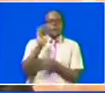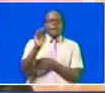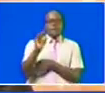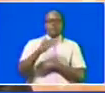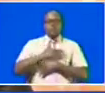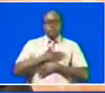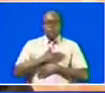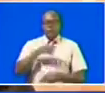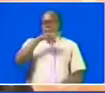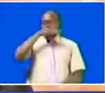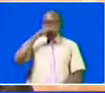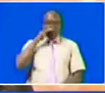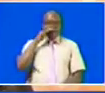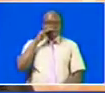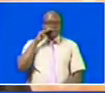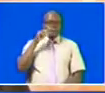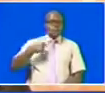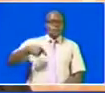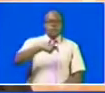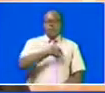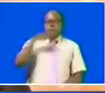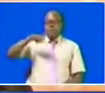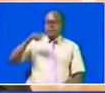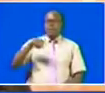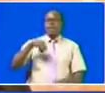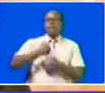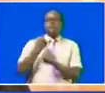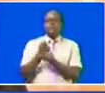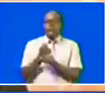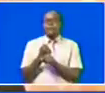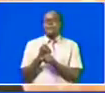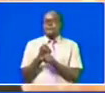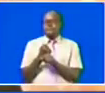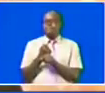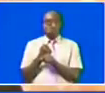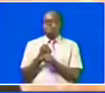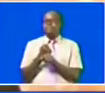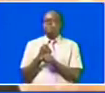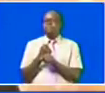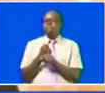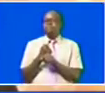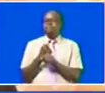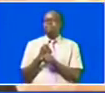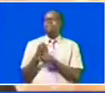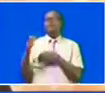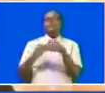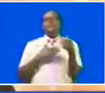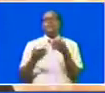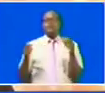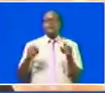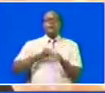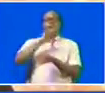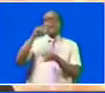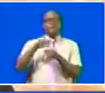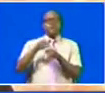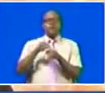Mudavadi, will it make them play still second fiddle to whichever national leader